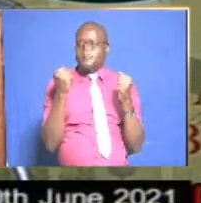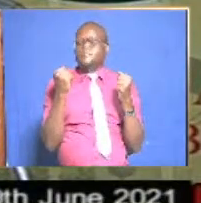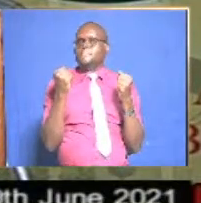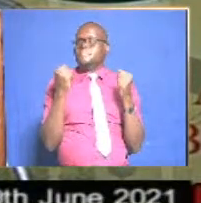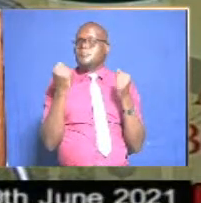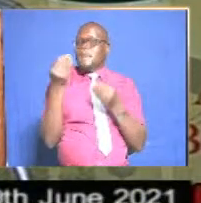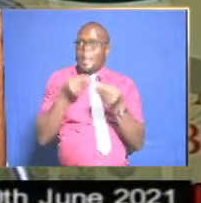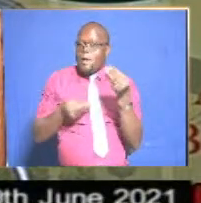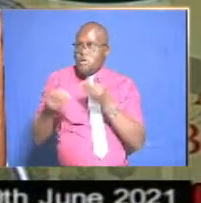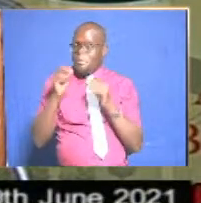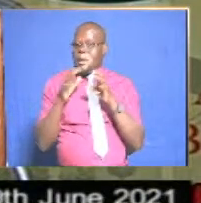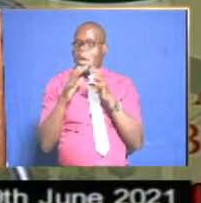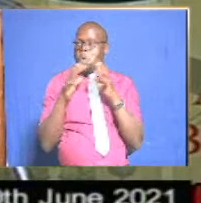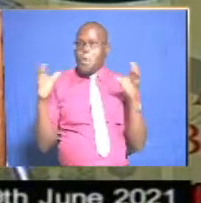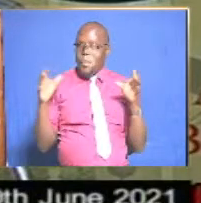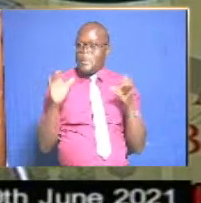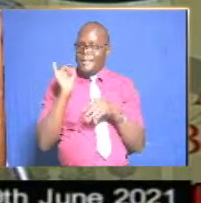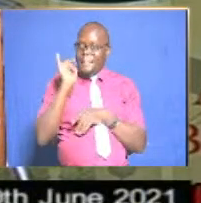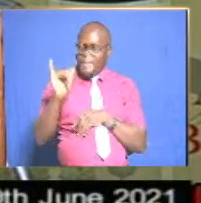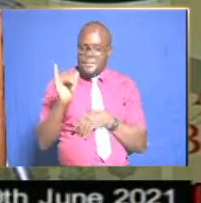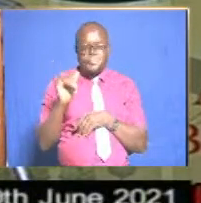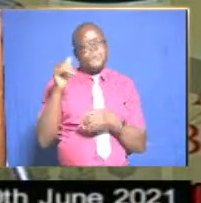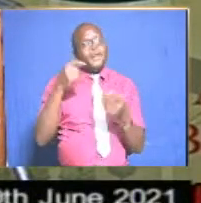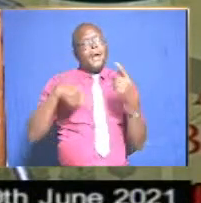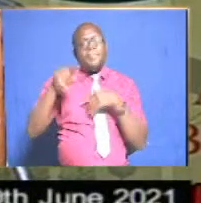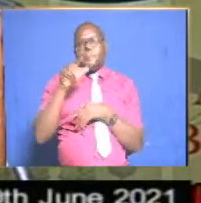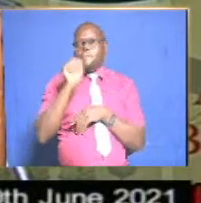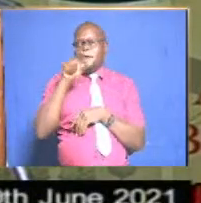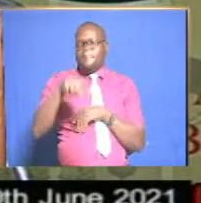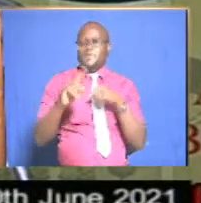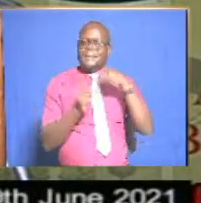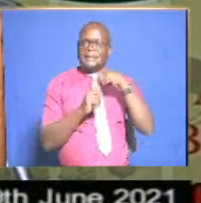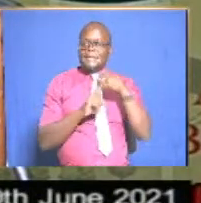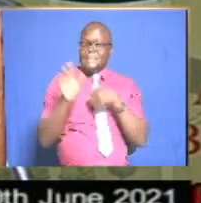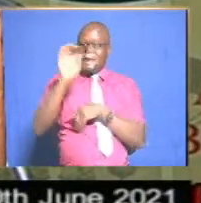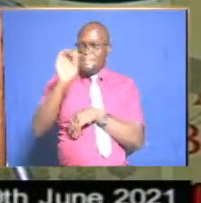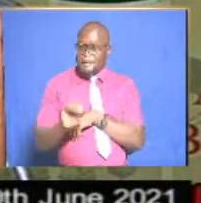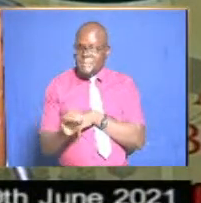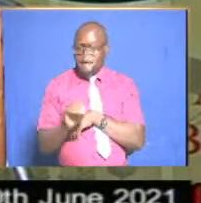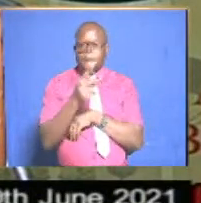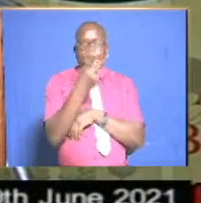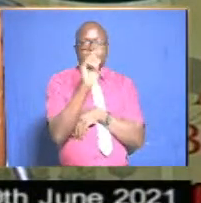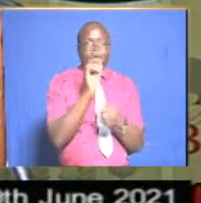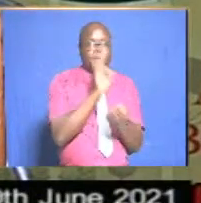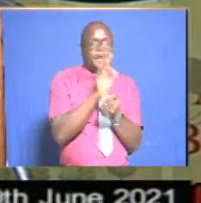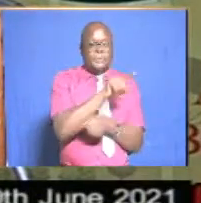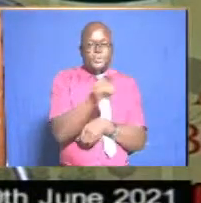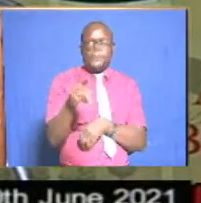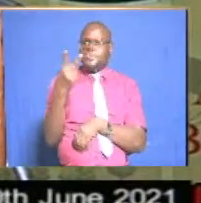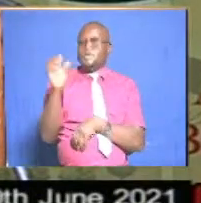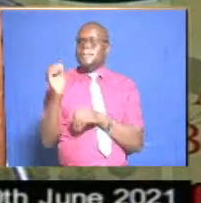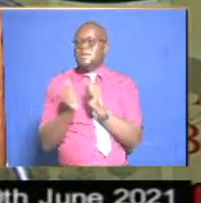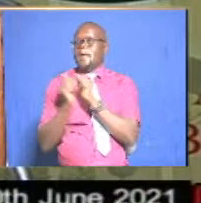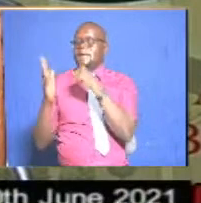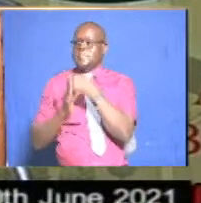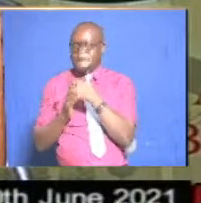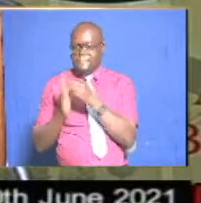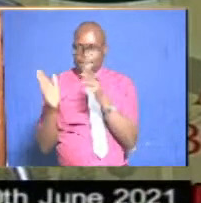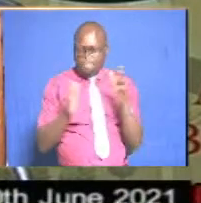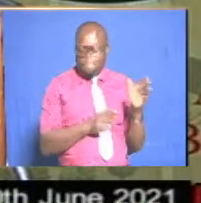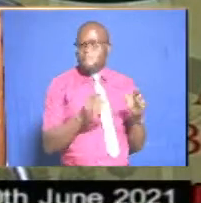strong economic growth that averaged at 5.6% between 2013 and 2019.